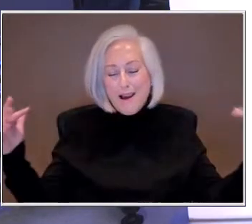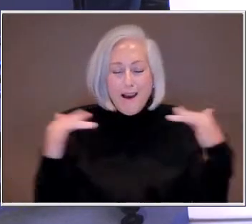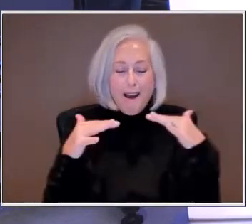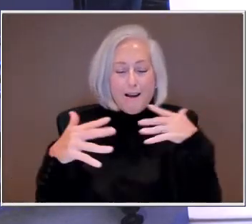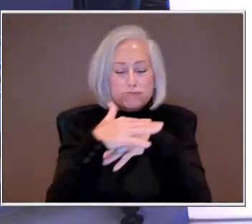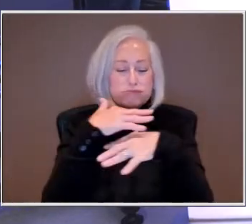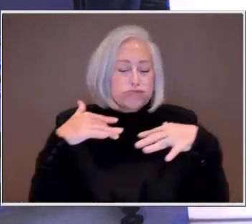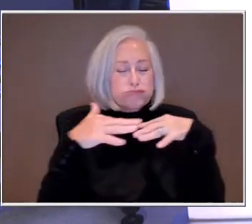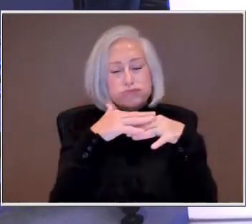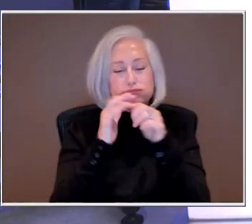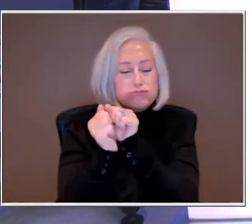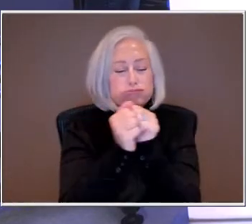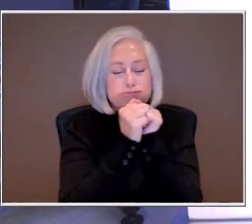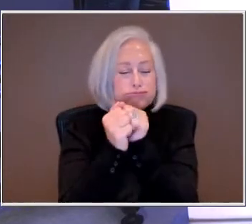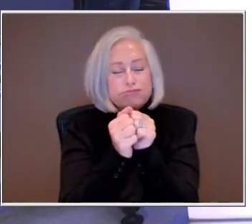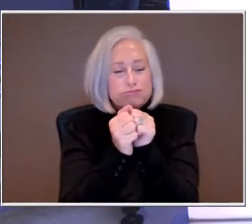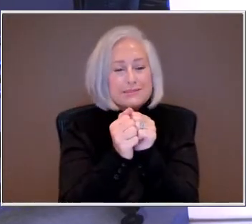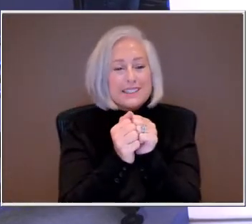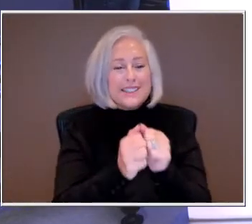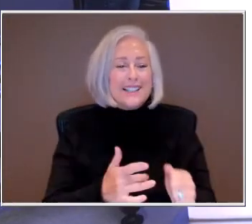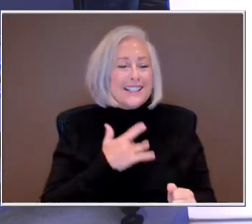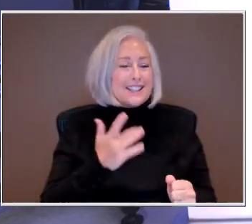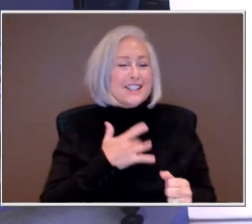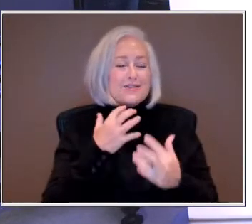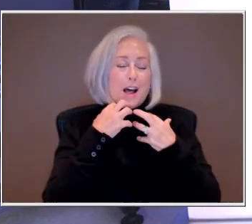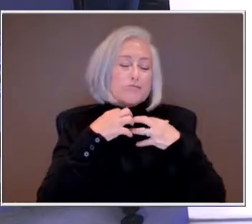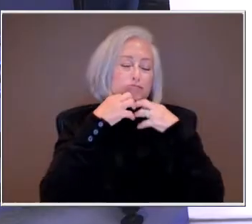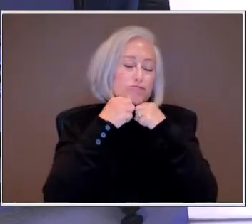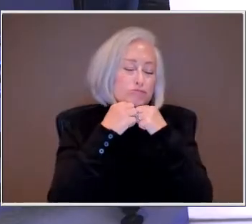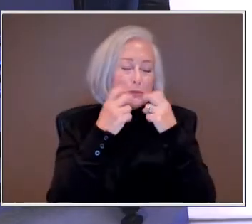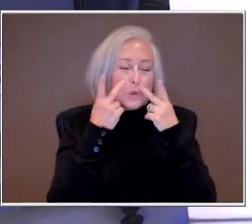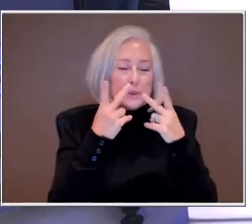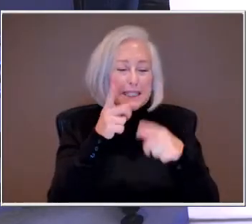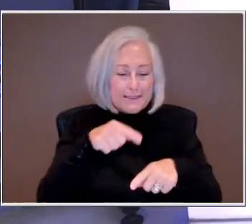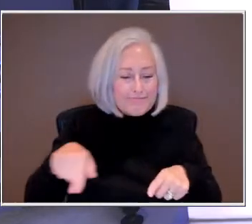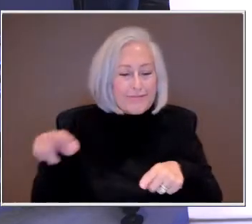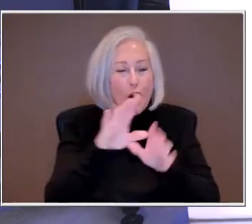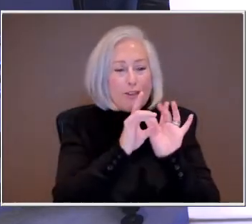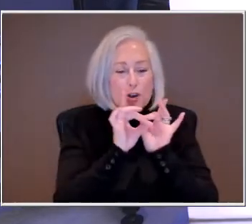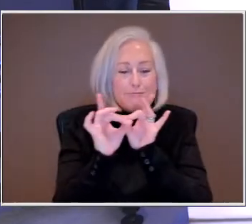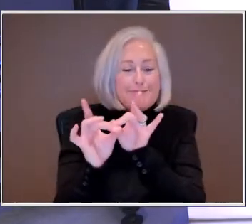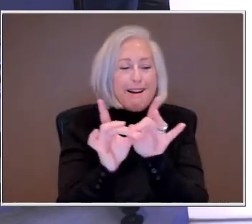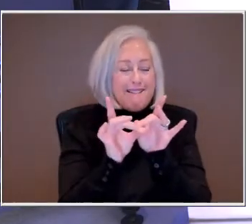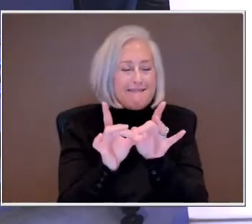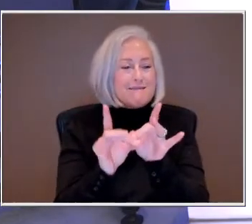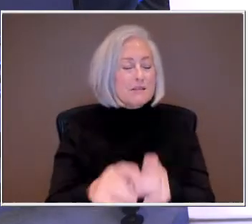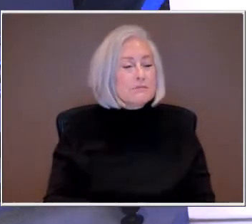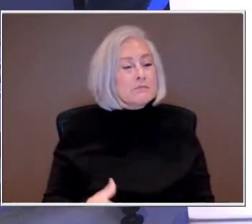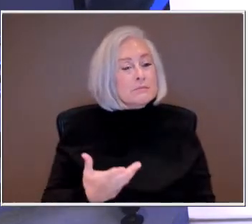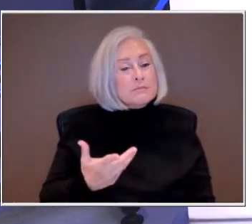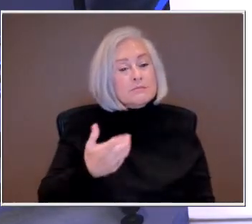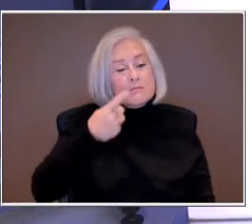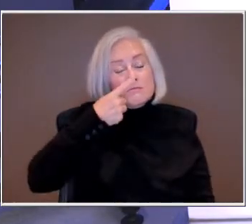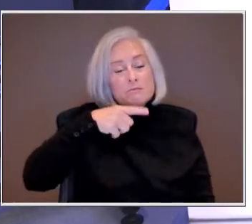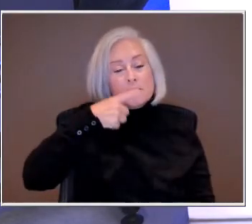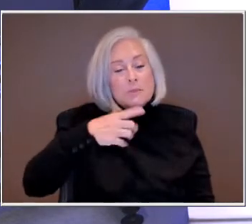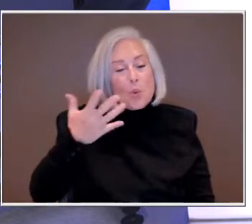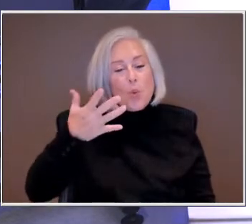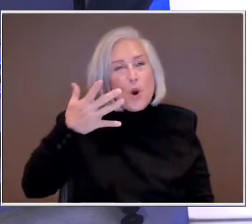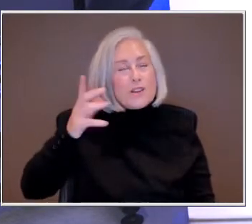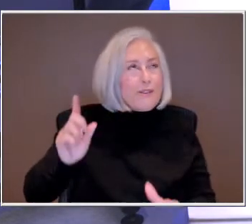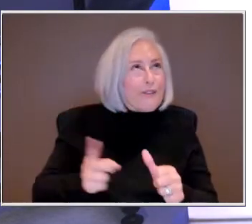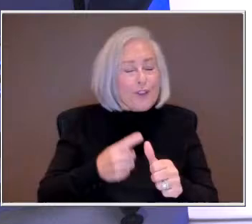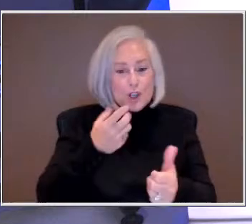somewhere, and that just felt so good to see that bond. That bond you developed. What's the first thing that you remember waking up